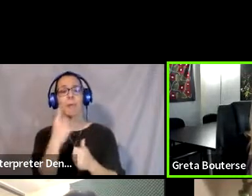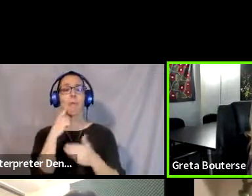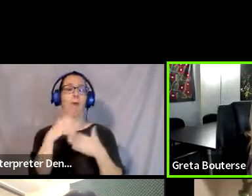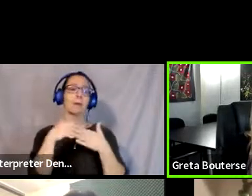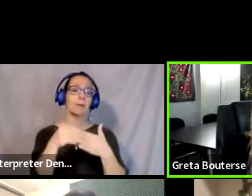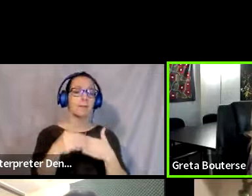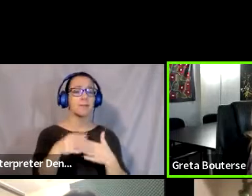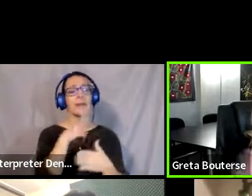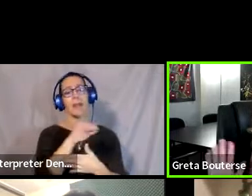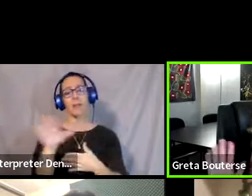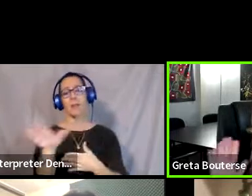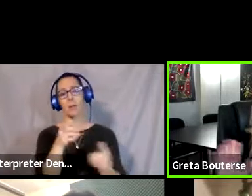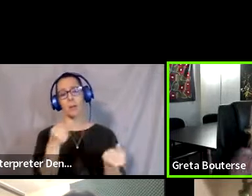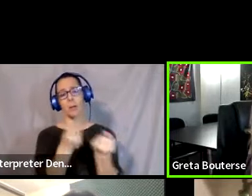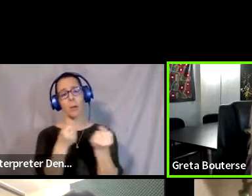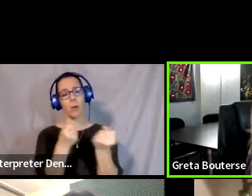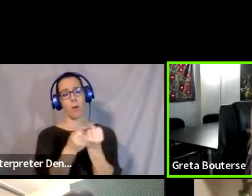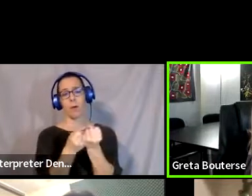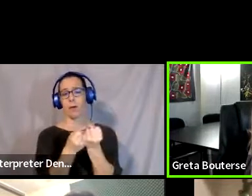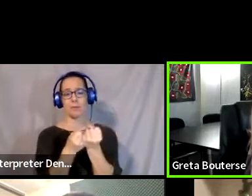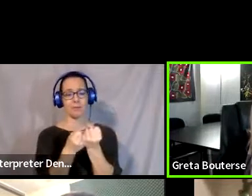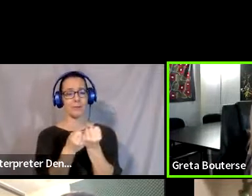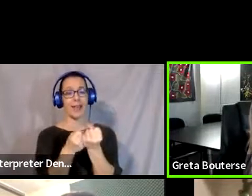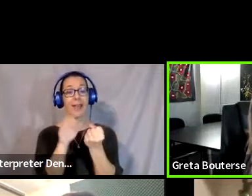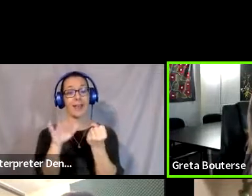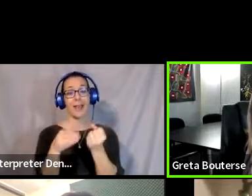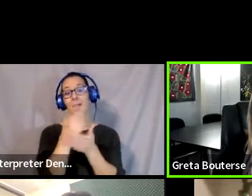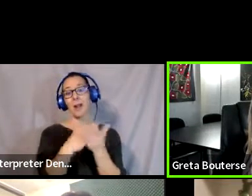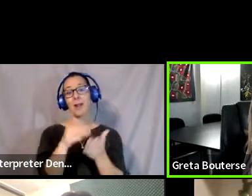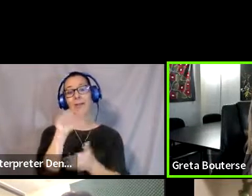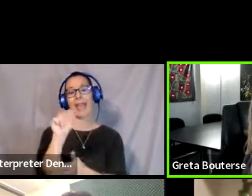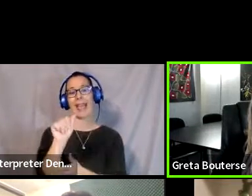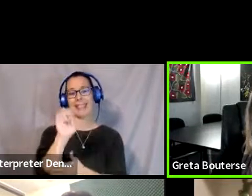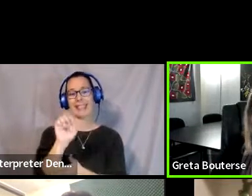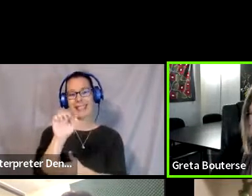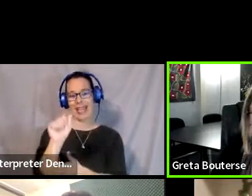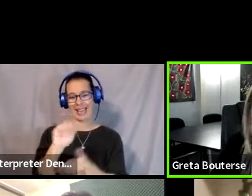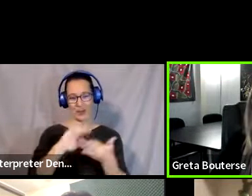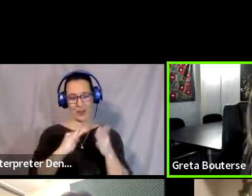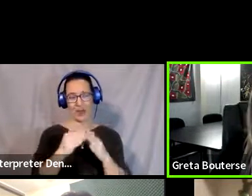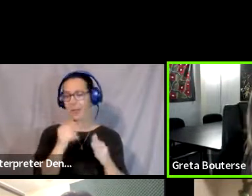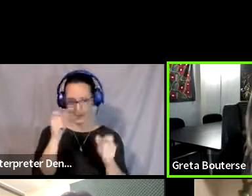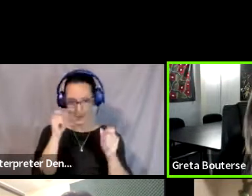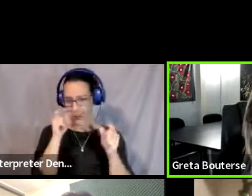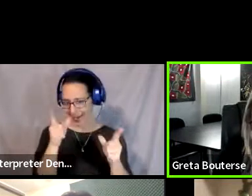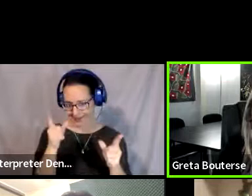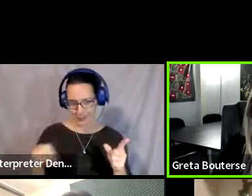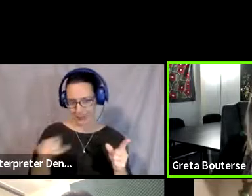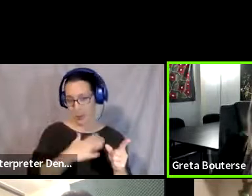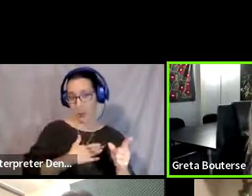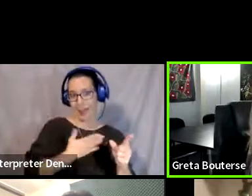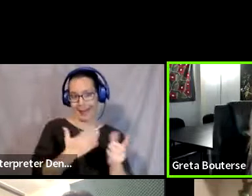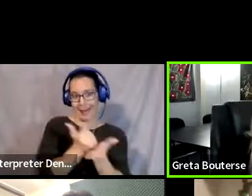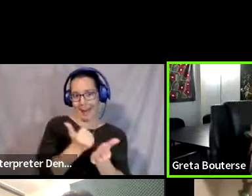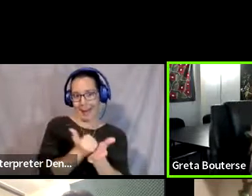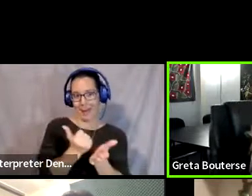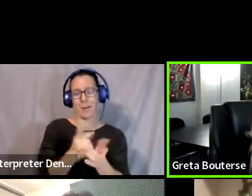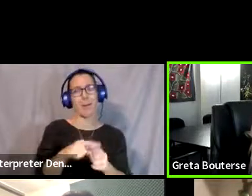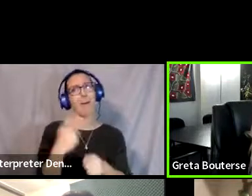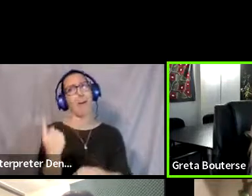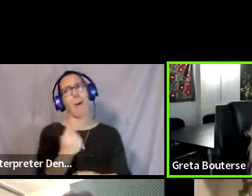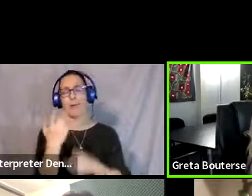they need to. And that's the part of the AEA community that I'm not surprised at, but I'm always grateful for.